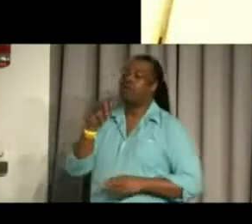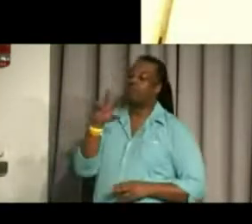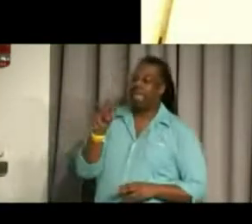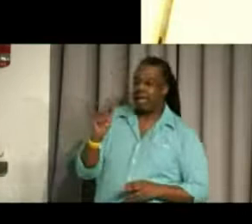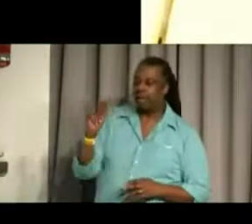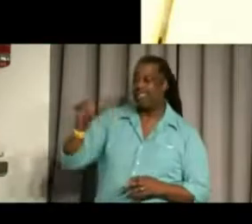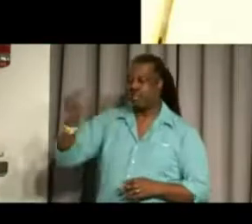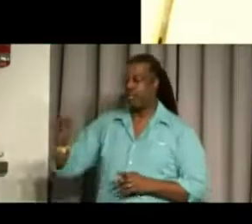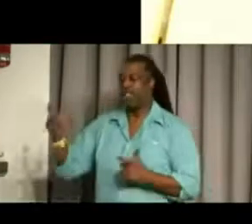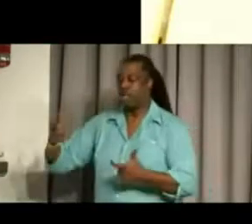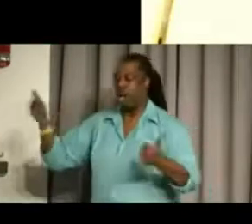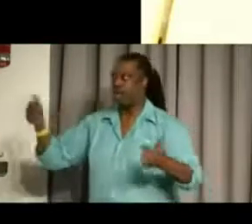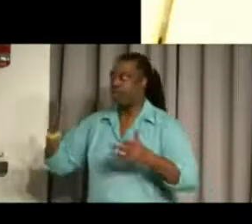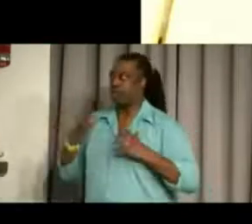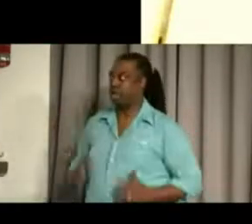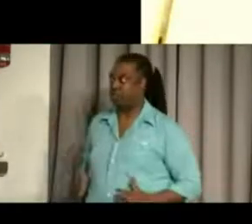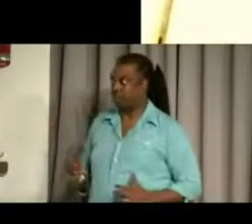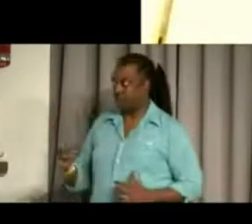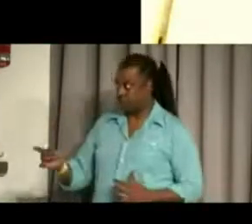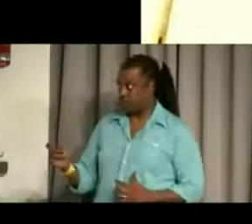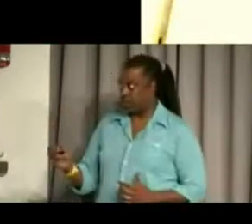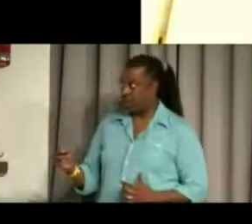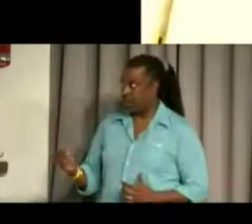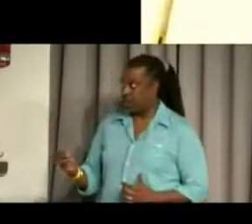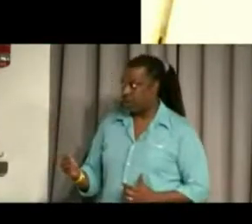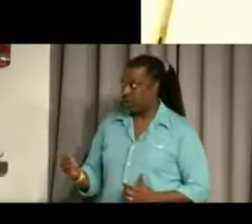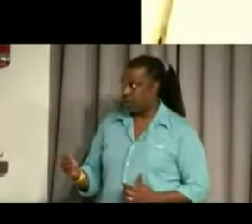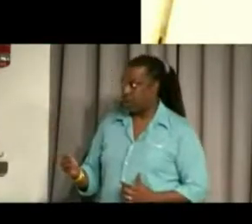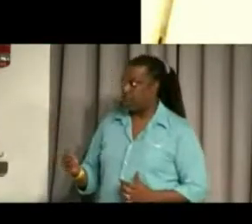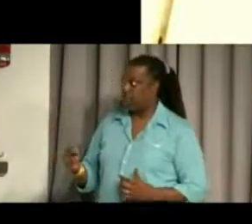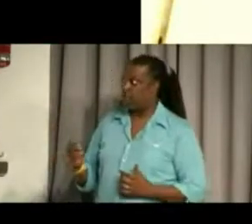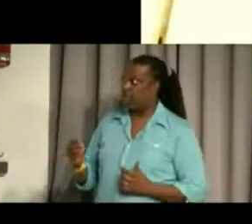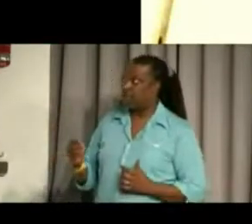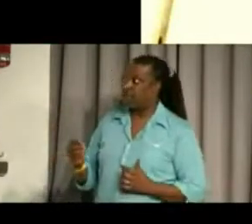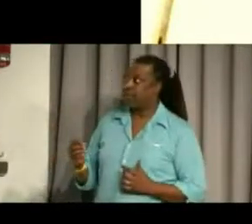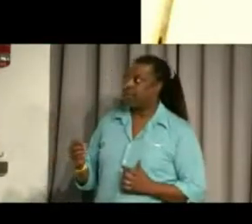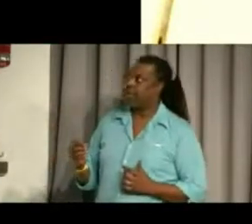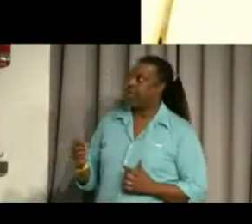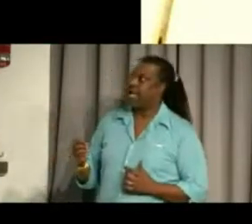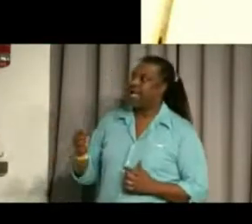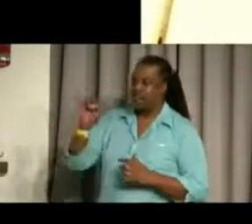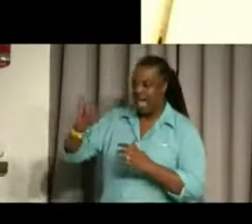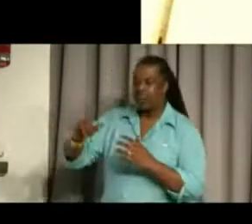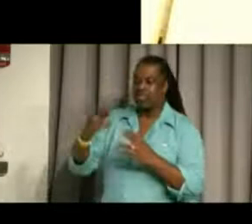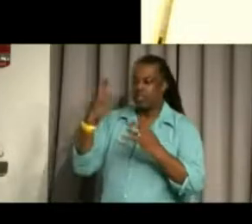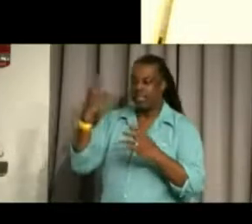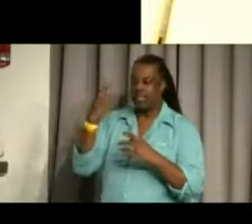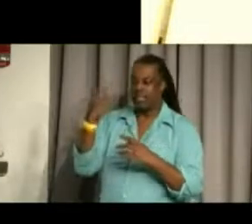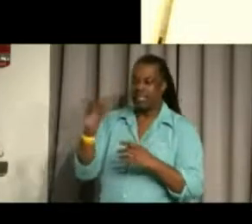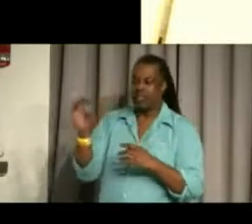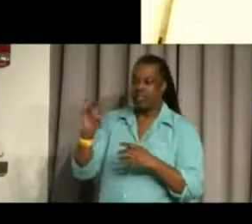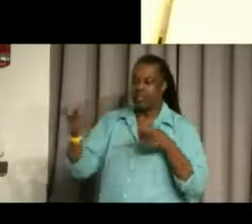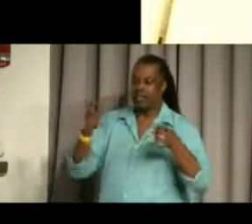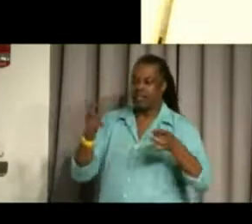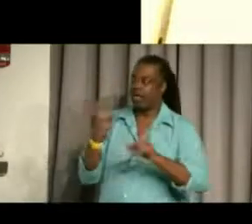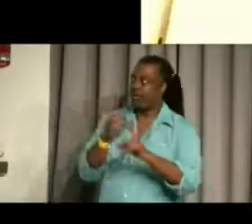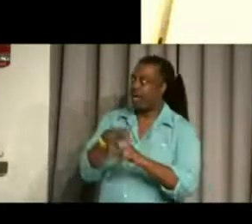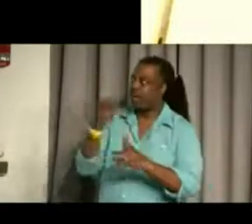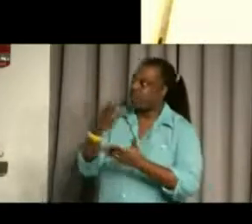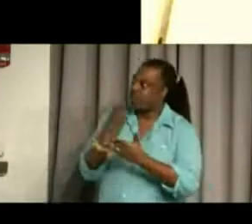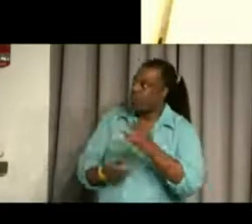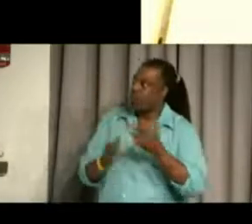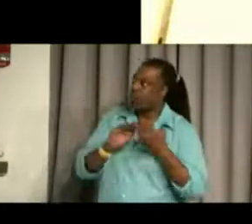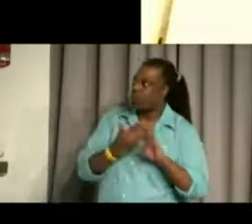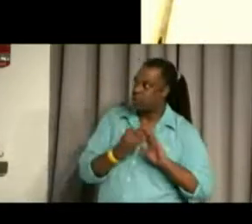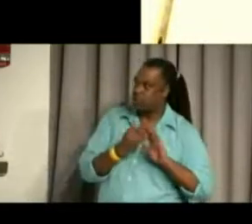in the Detroit's bankruptcy application that the emergency manager filed, because both communities at the time were under